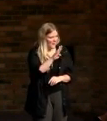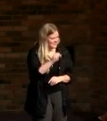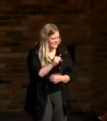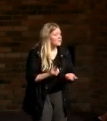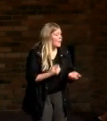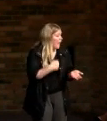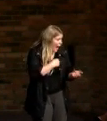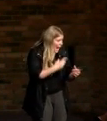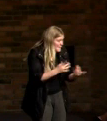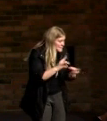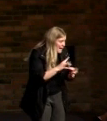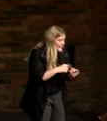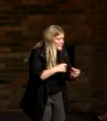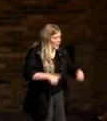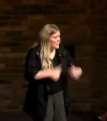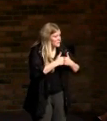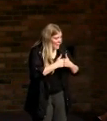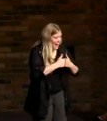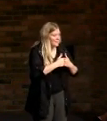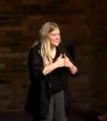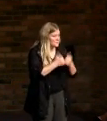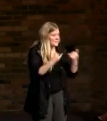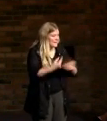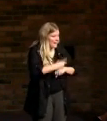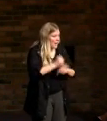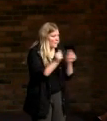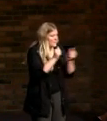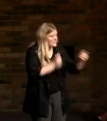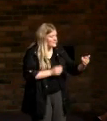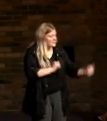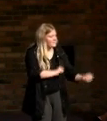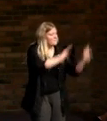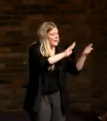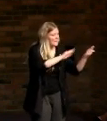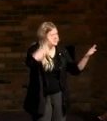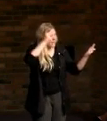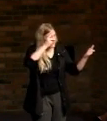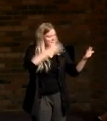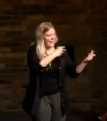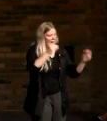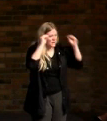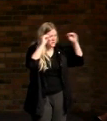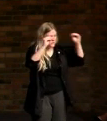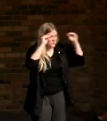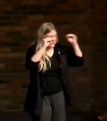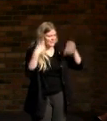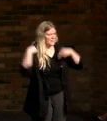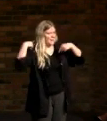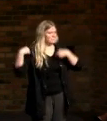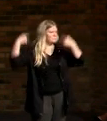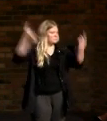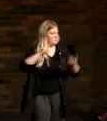today with the battle and the fight against philosophy and the teachings that have proliferated for over 2,000